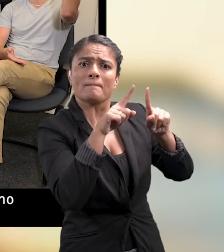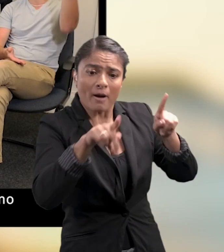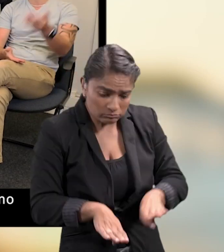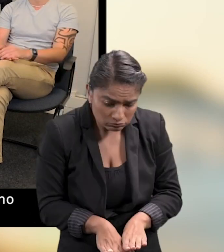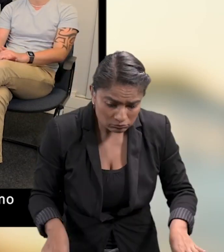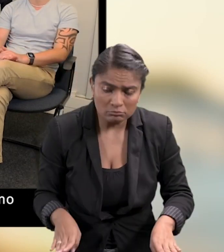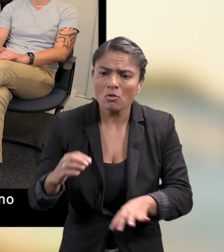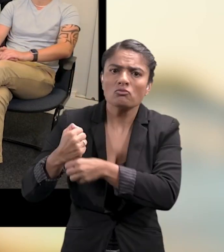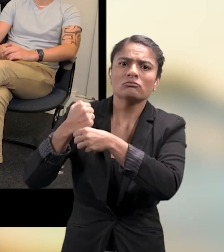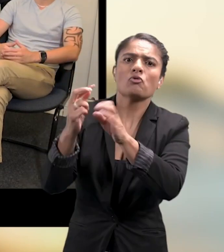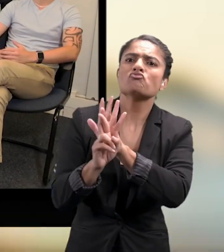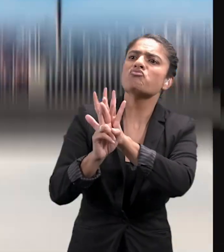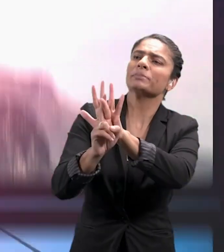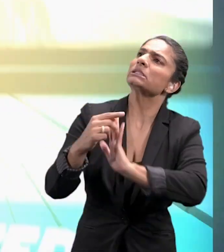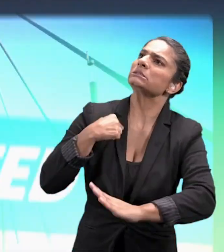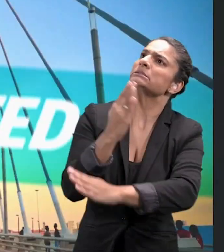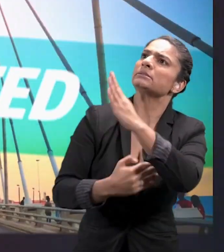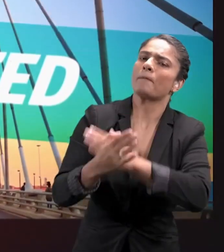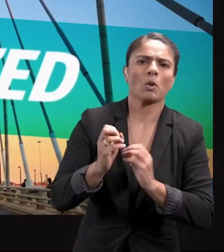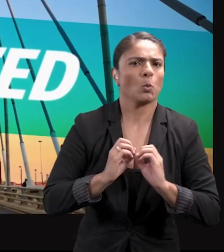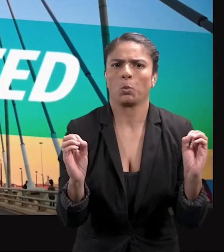no representation up at the top.